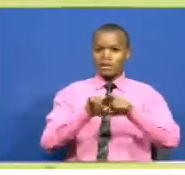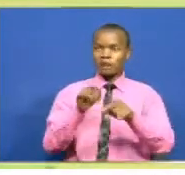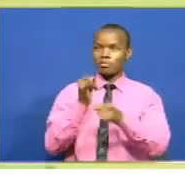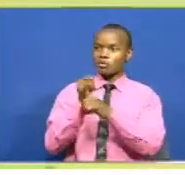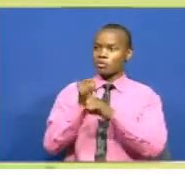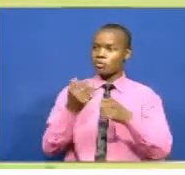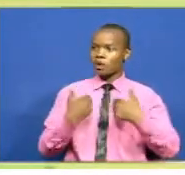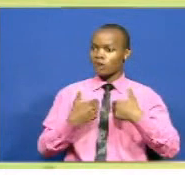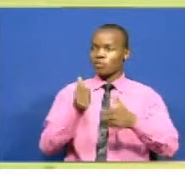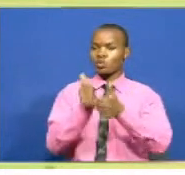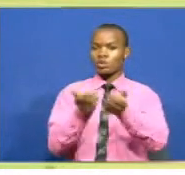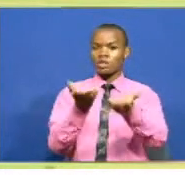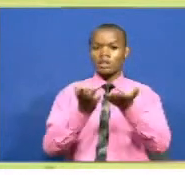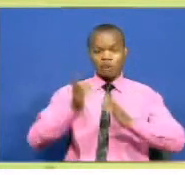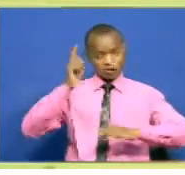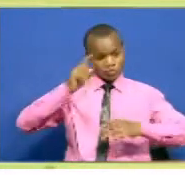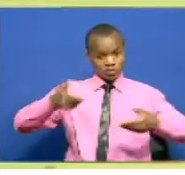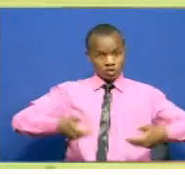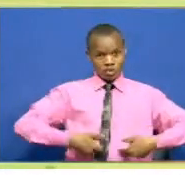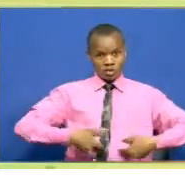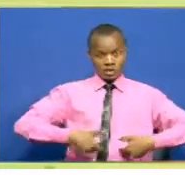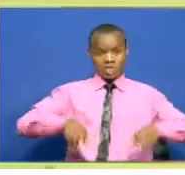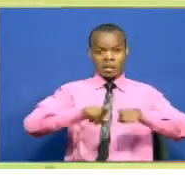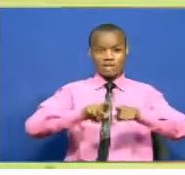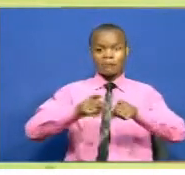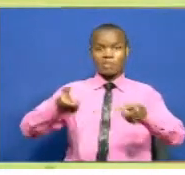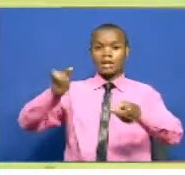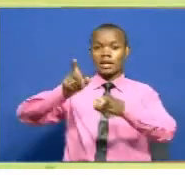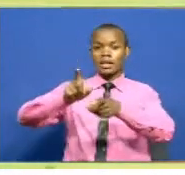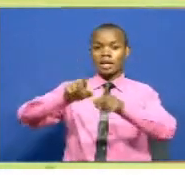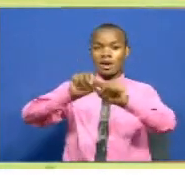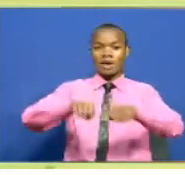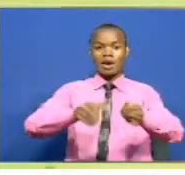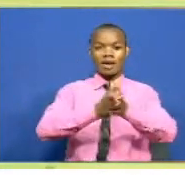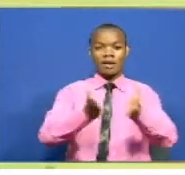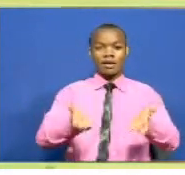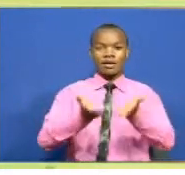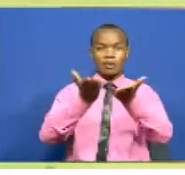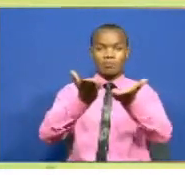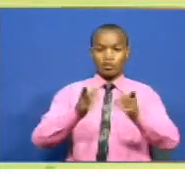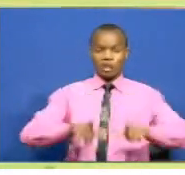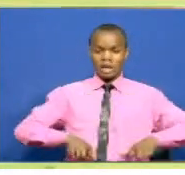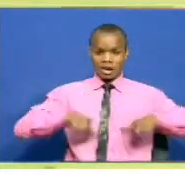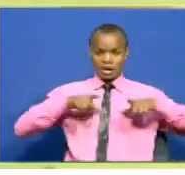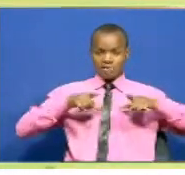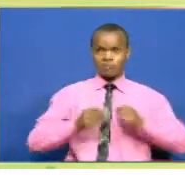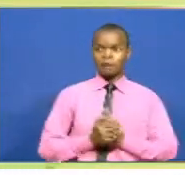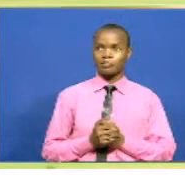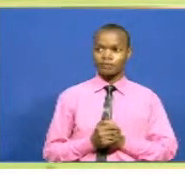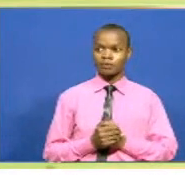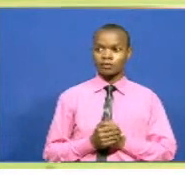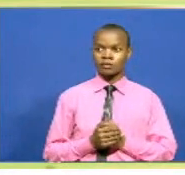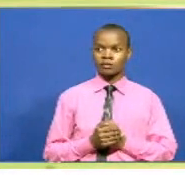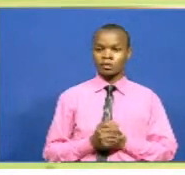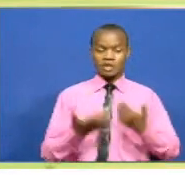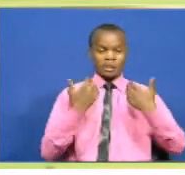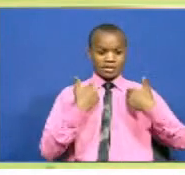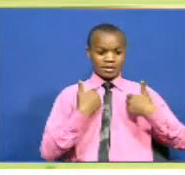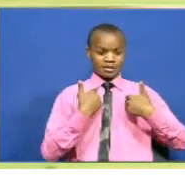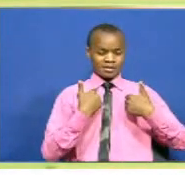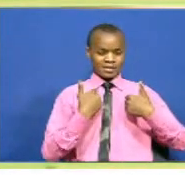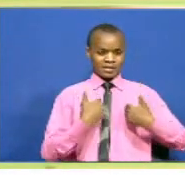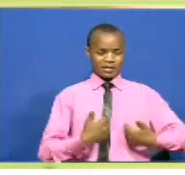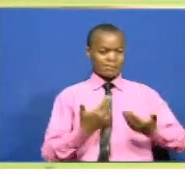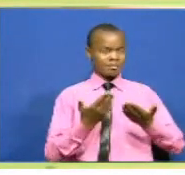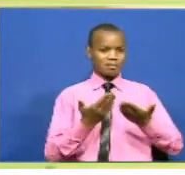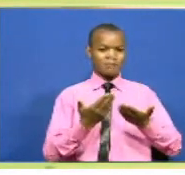we need for our young people so that we can increase and improve on their livelihoods. So since I was not the chief guest, I will not